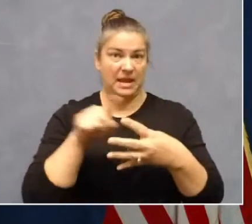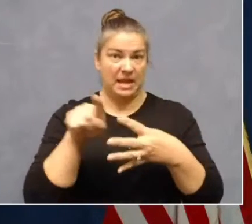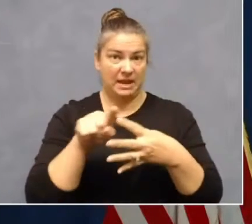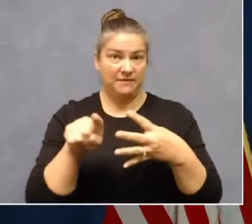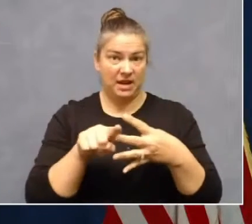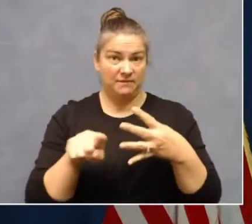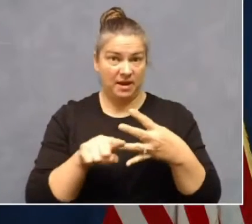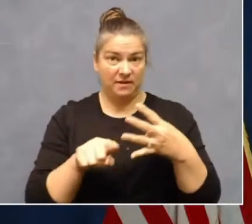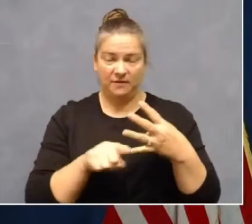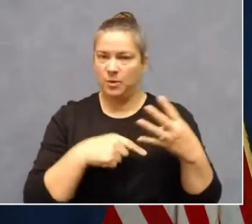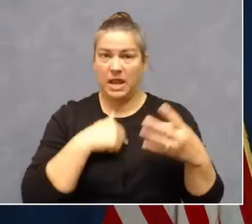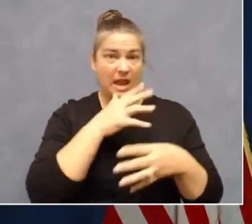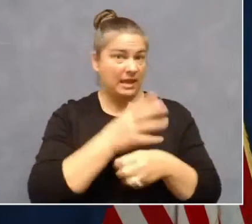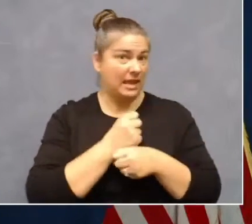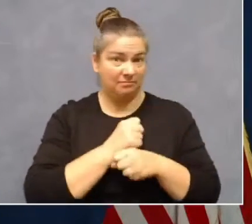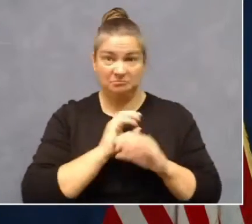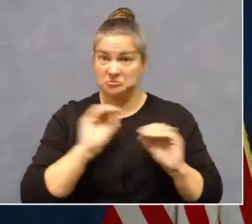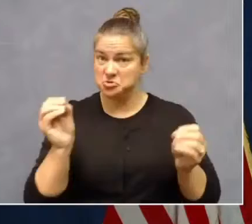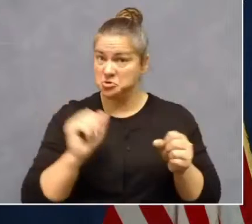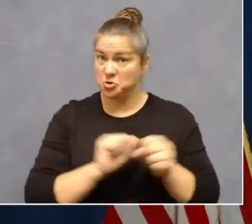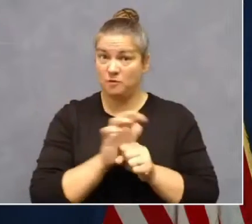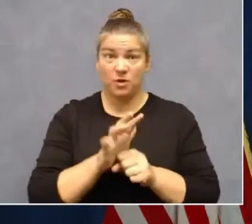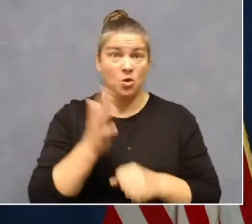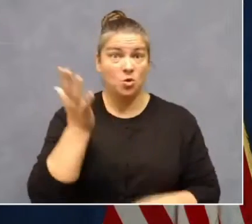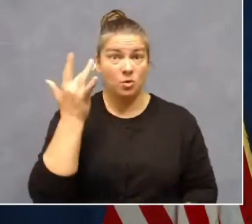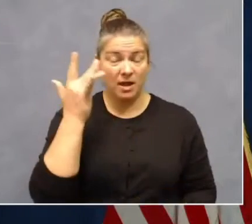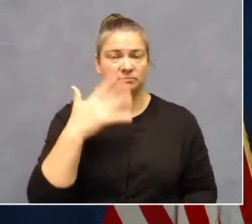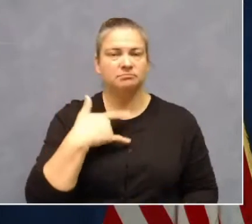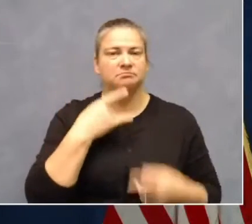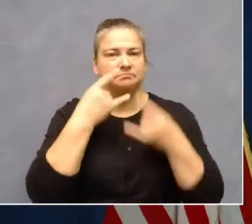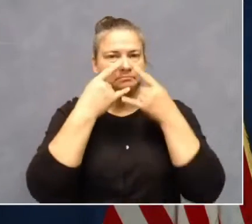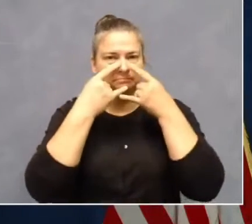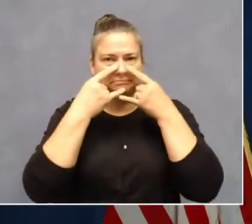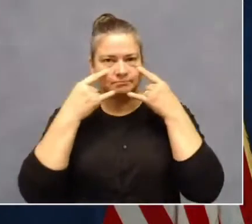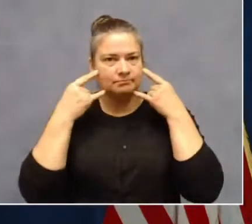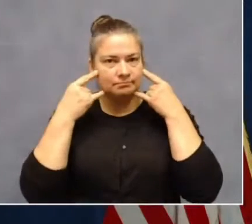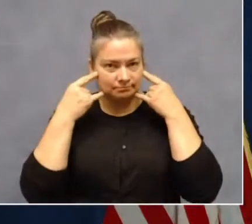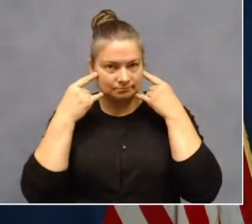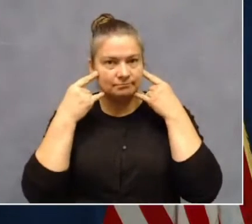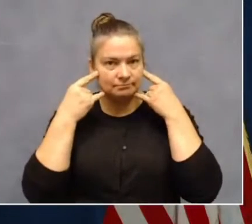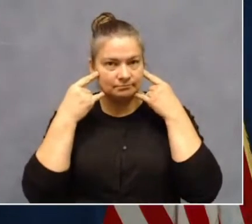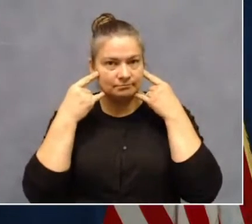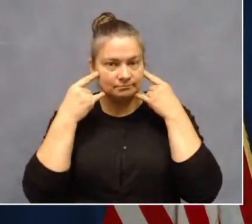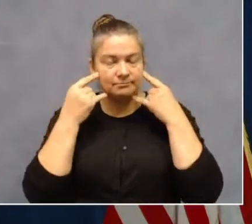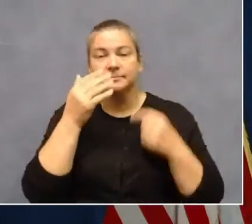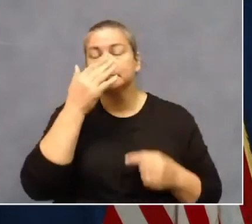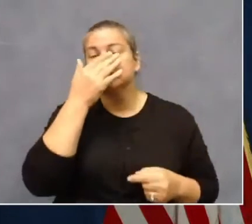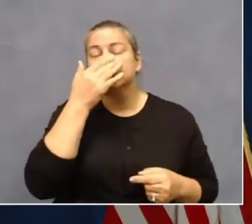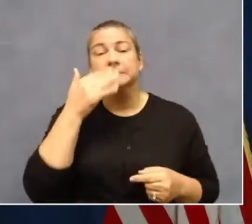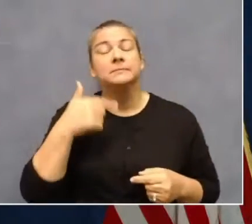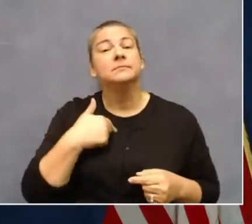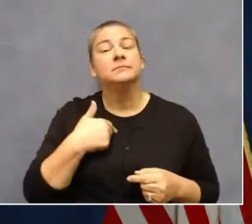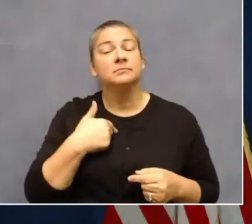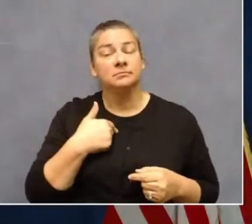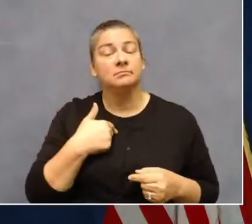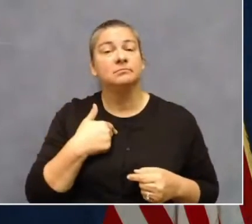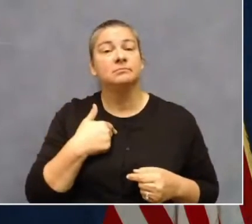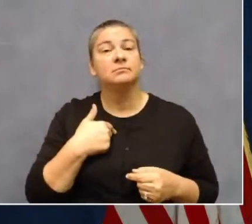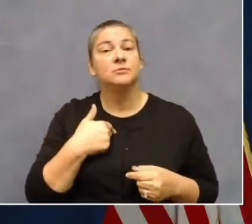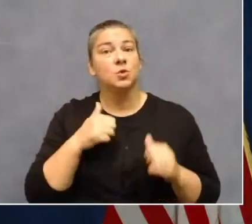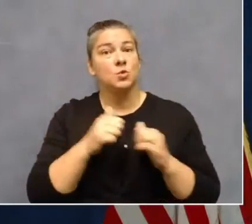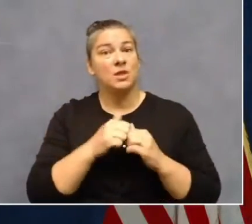and this is why. I'm sitting in the front passenger seat of a vehicle next to somebody driving, whatever